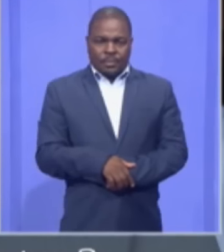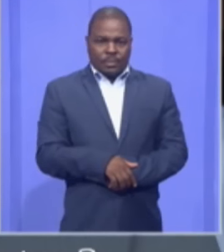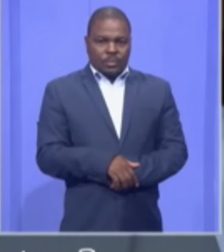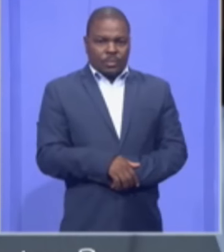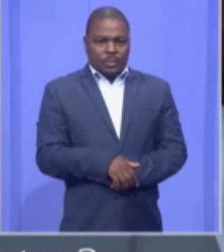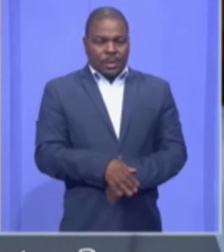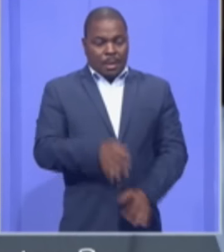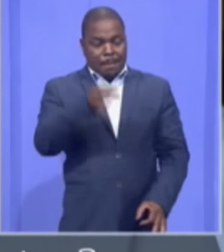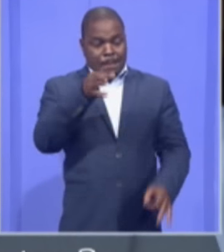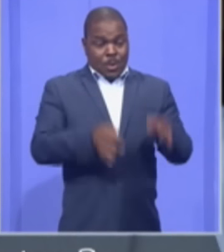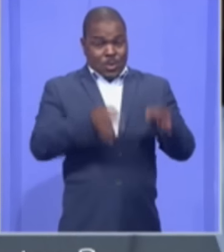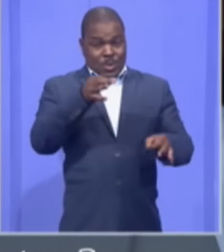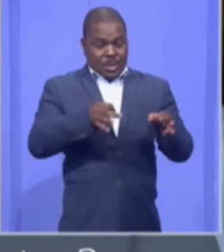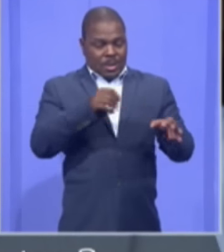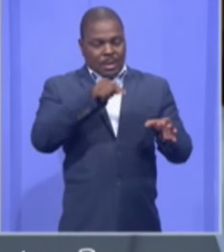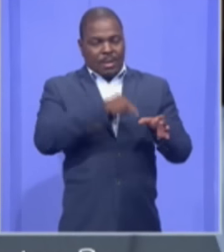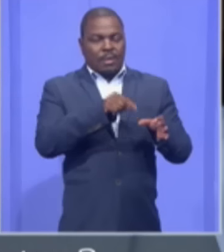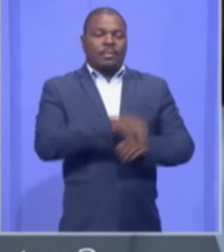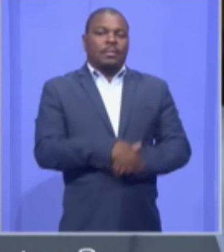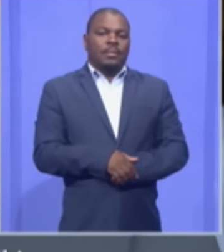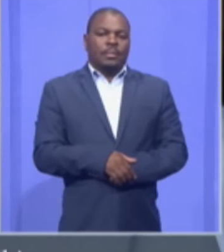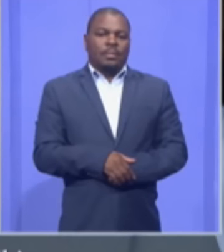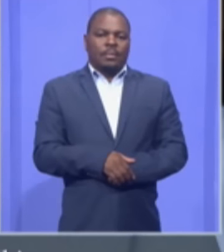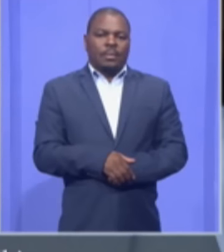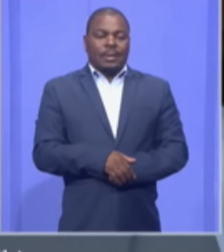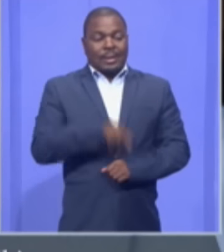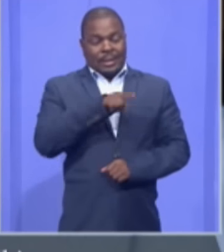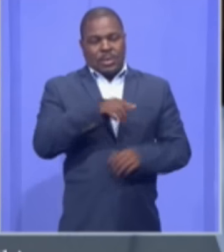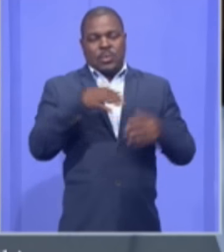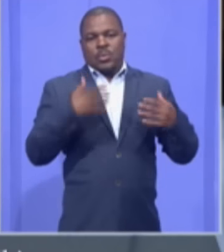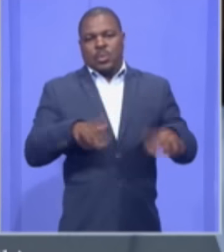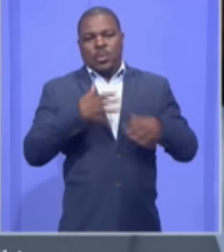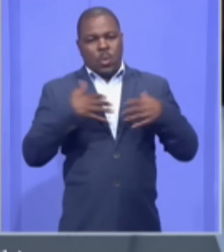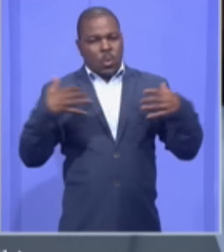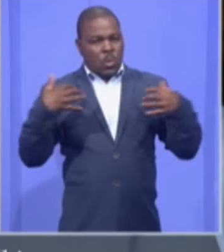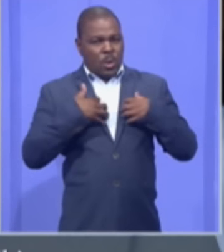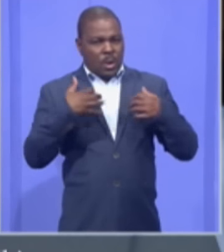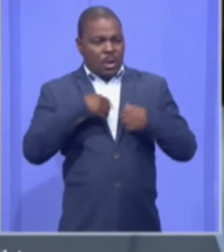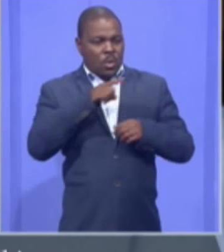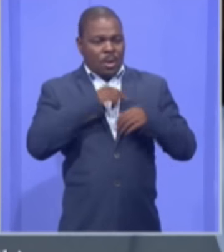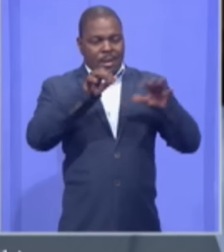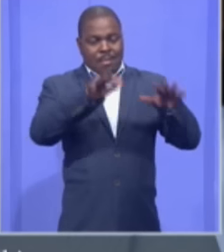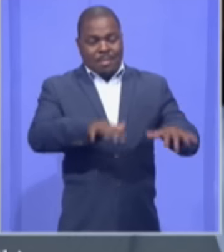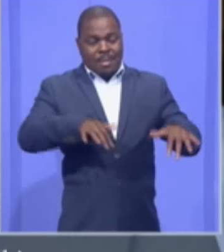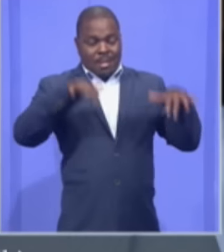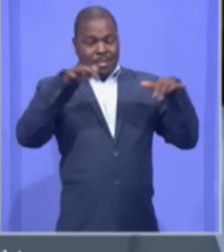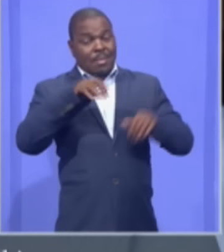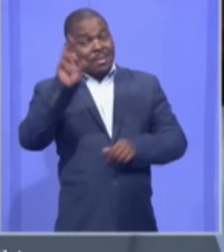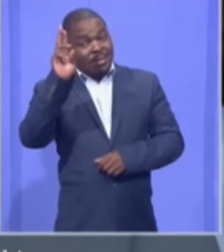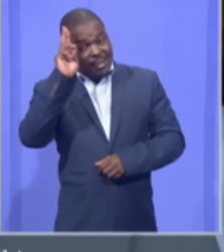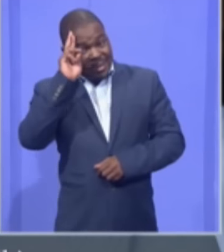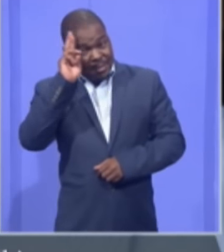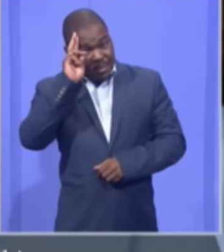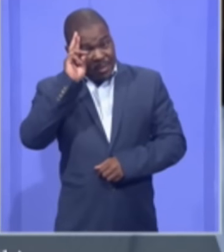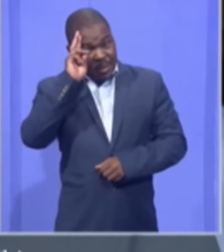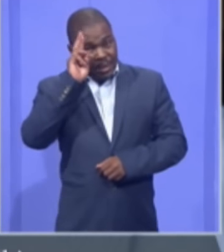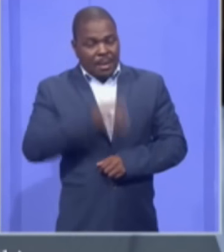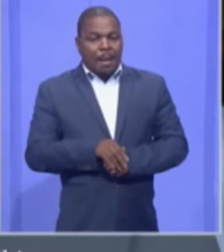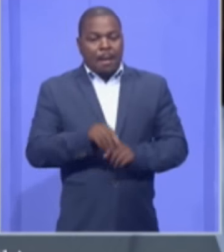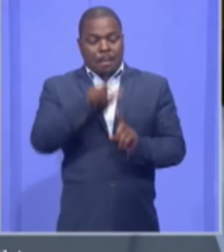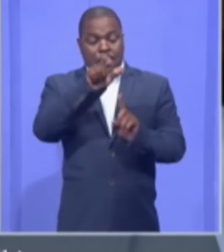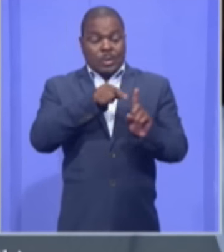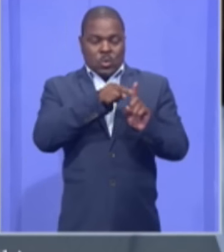Mona dipolotiki tsa naga e le tlhobaboroko kudu ka parlamenteng ya naga. O tlo gopola gore motho o